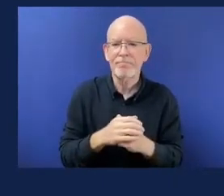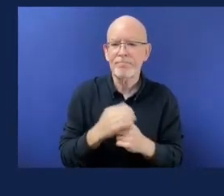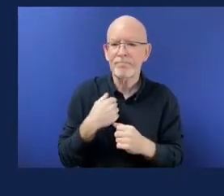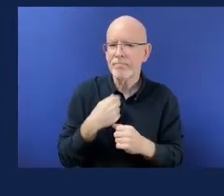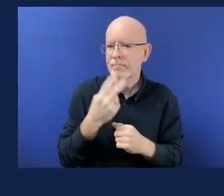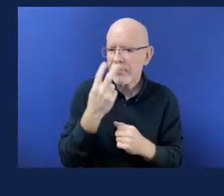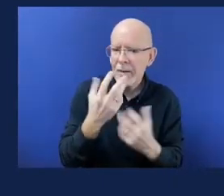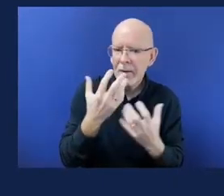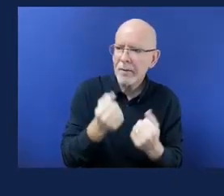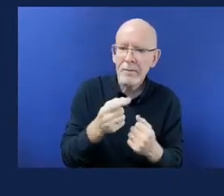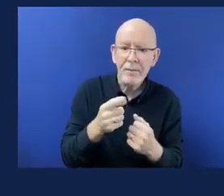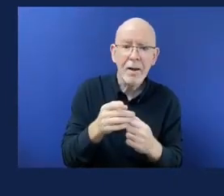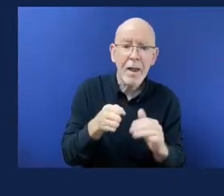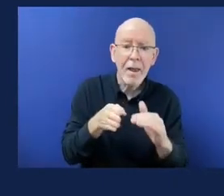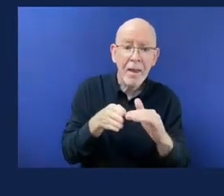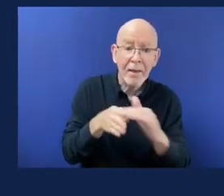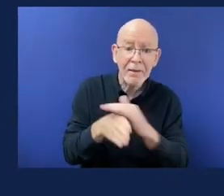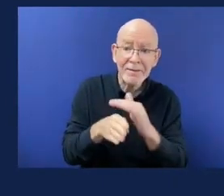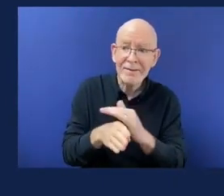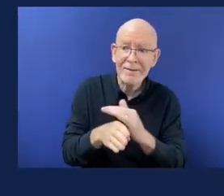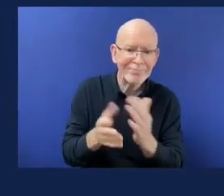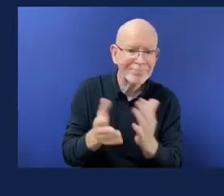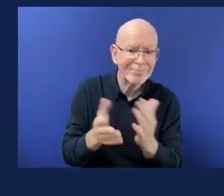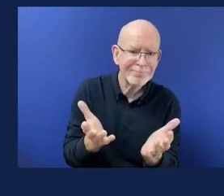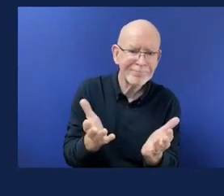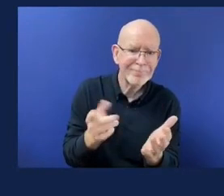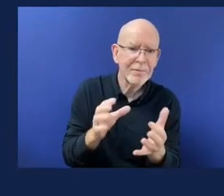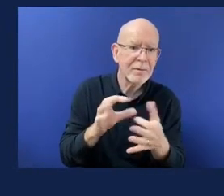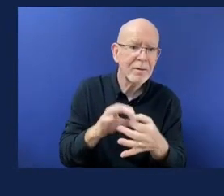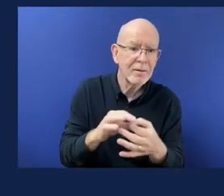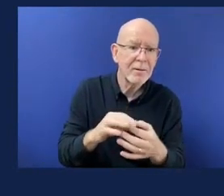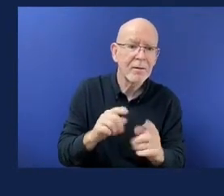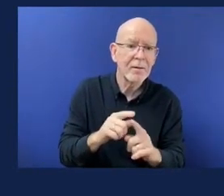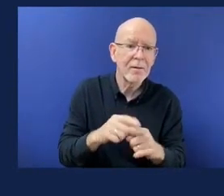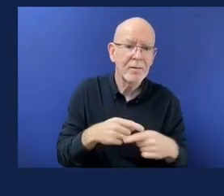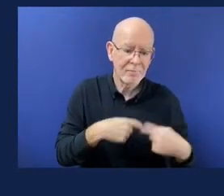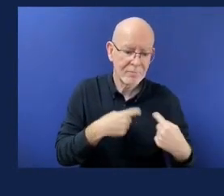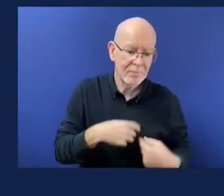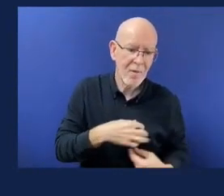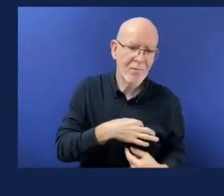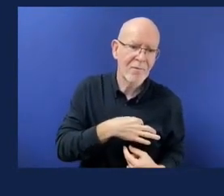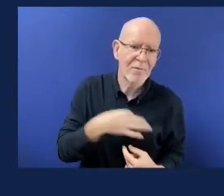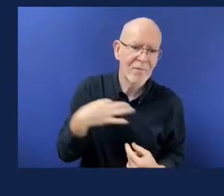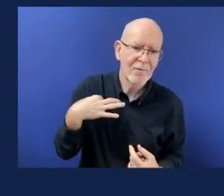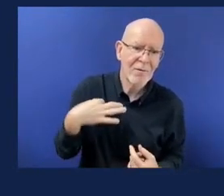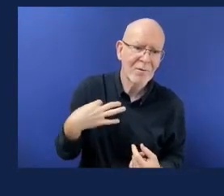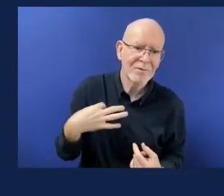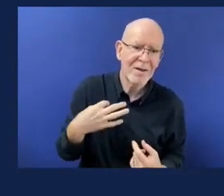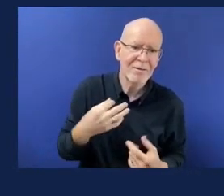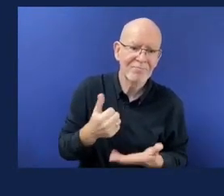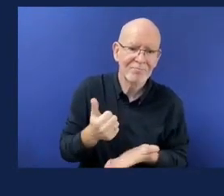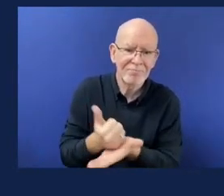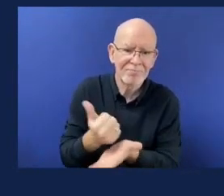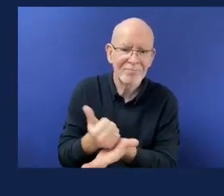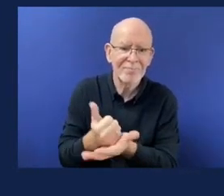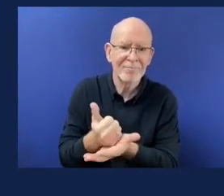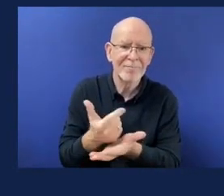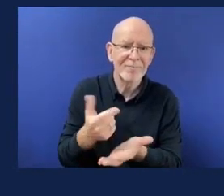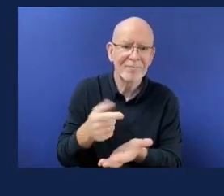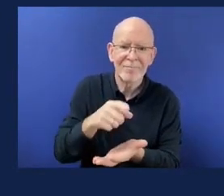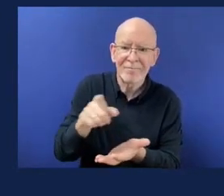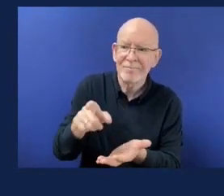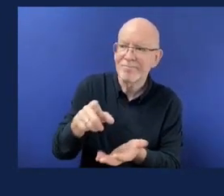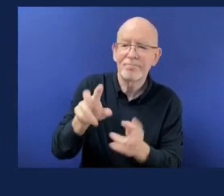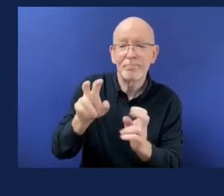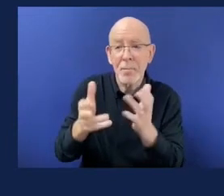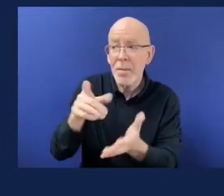volunteer. We heard a real message about lack of engagement with people and organisations with lived